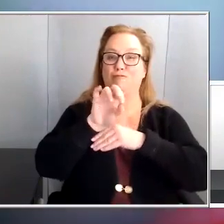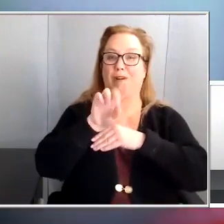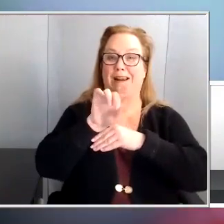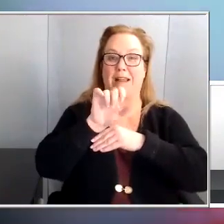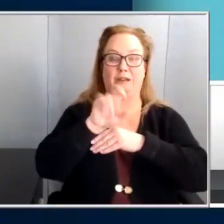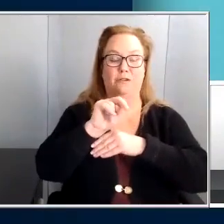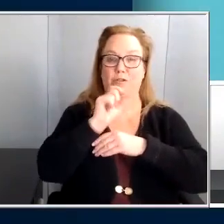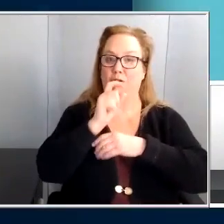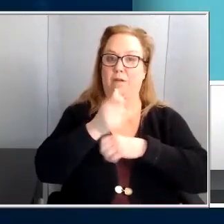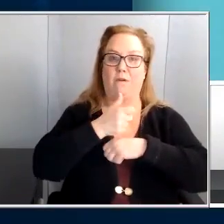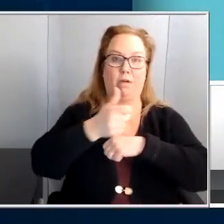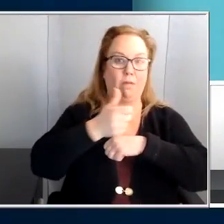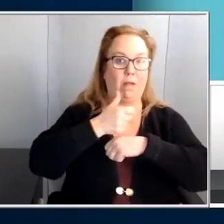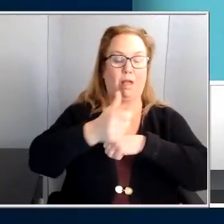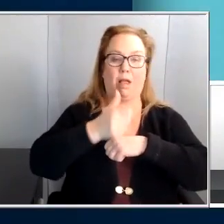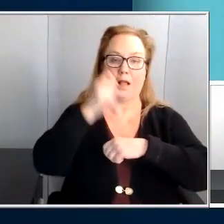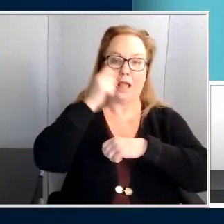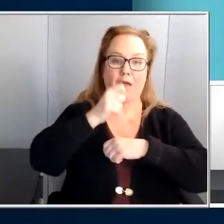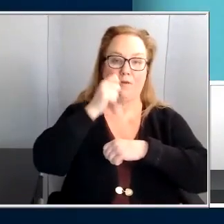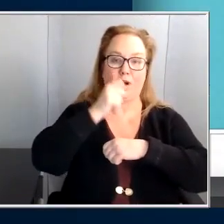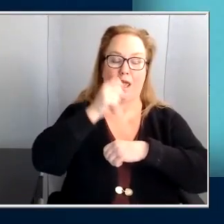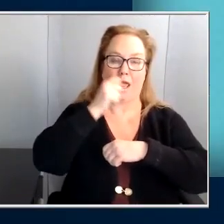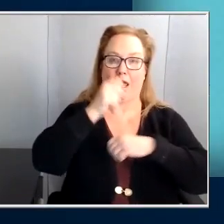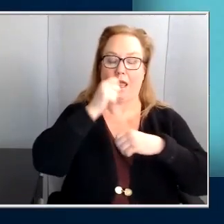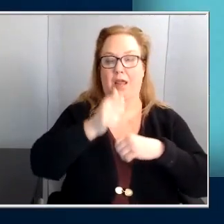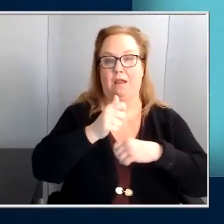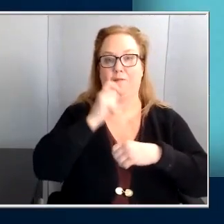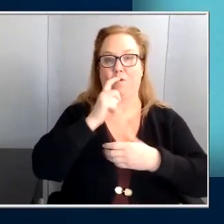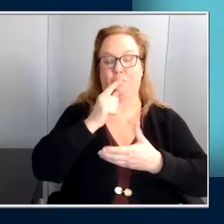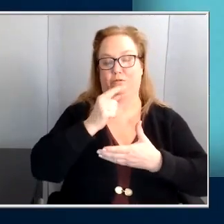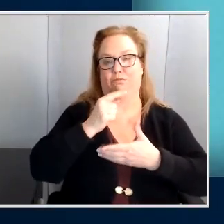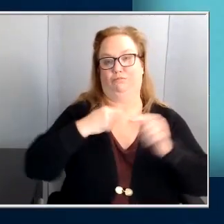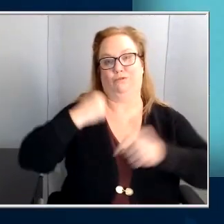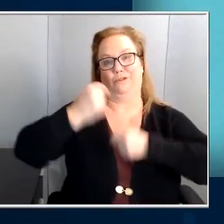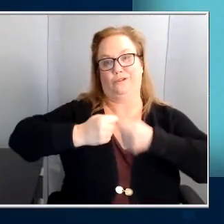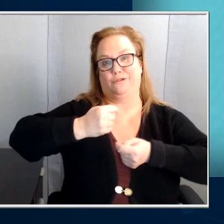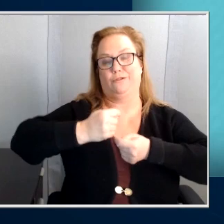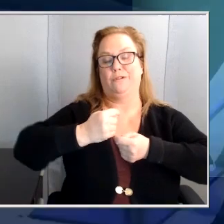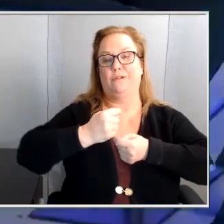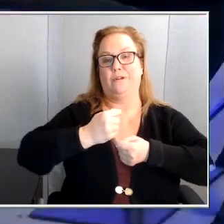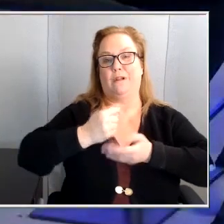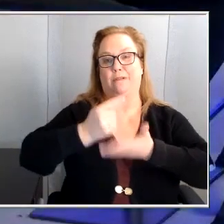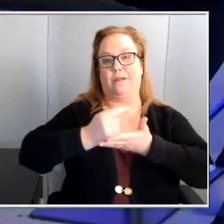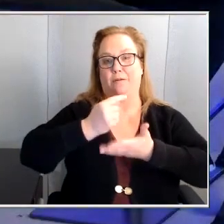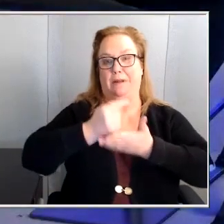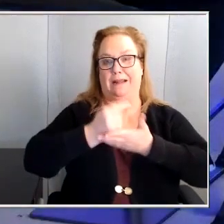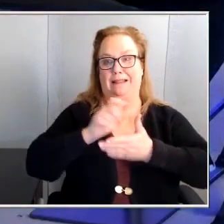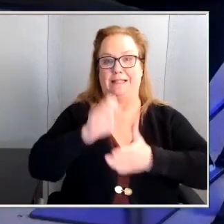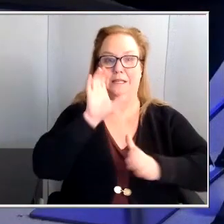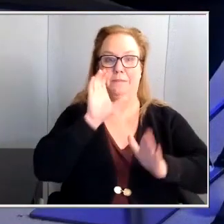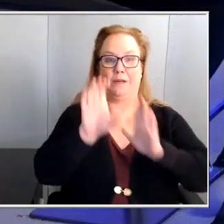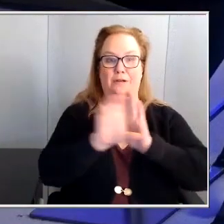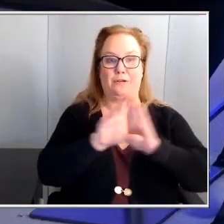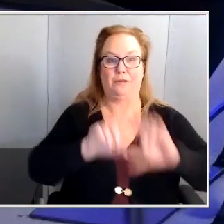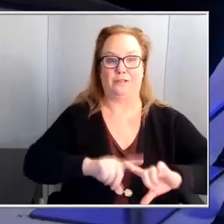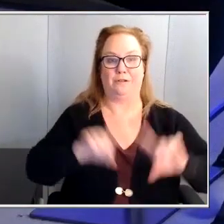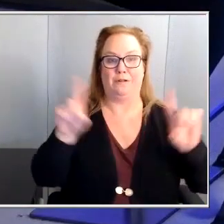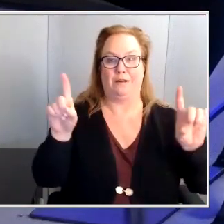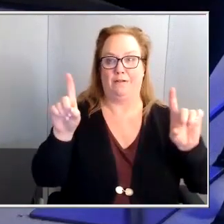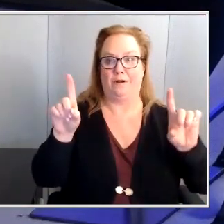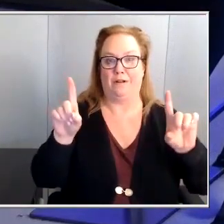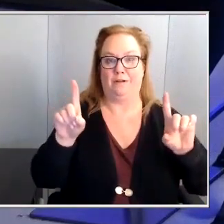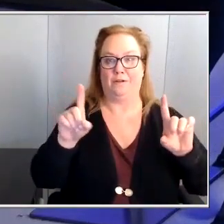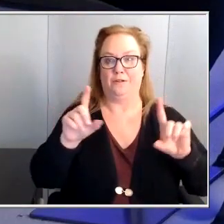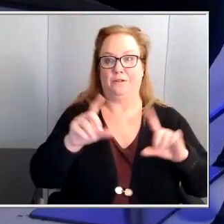back every day for weeks for traditional radiation therapy. There's a picture of it. It's just so different than anything you'd think about in the